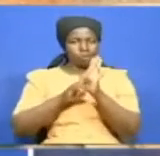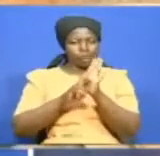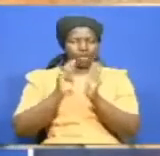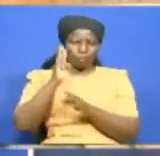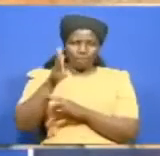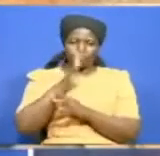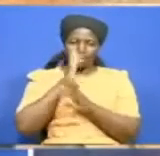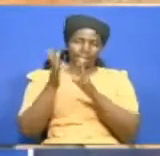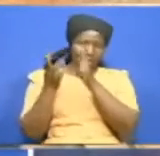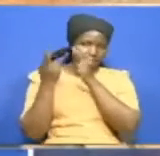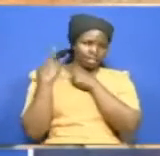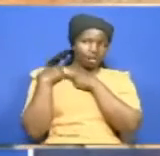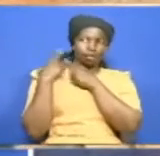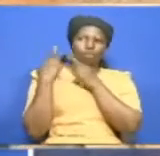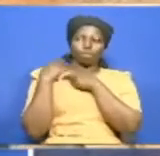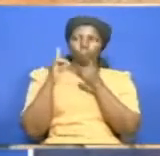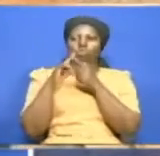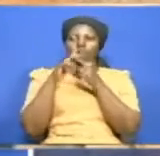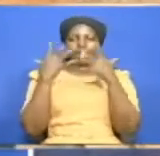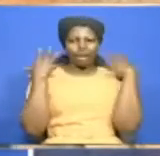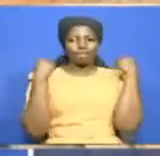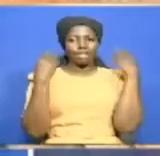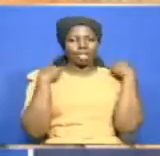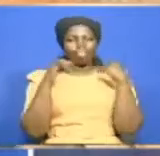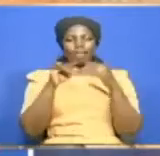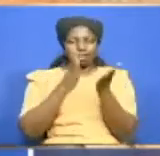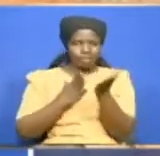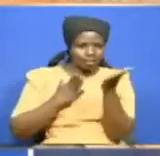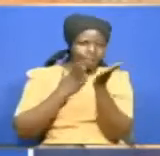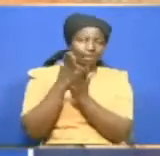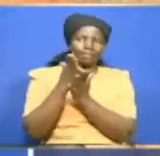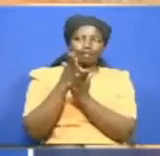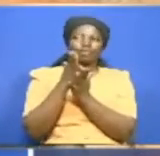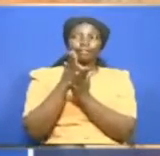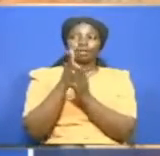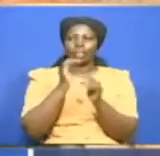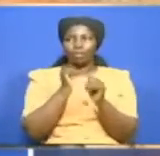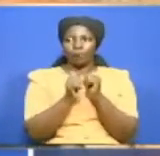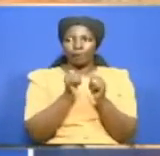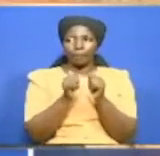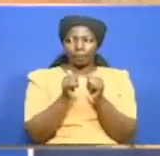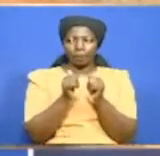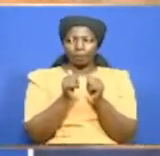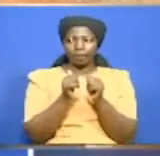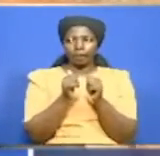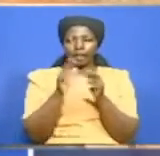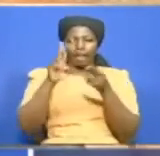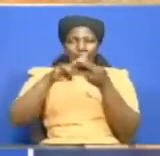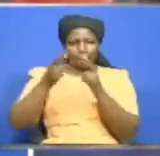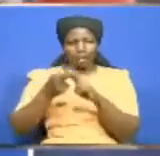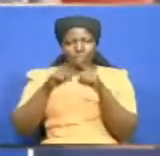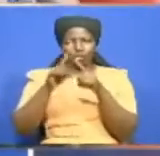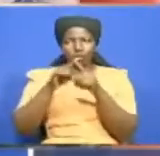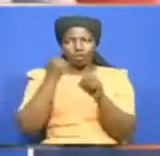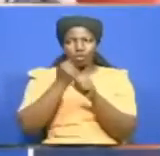be responsible to exercise those rights that are affiliated to the